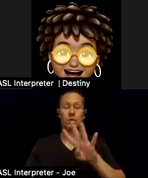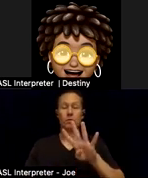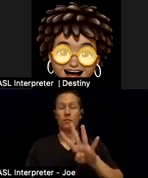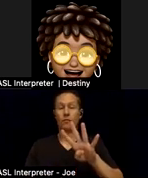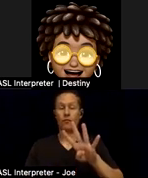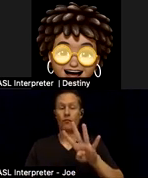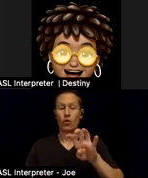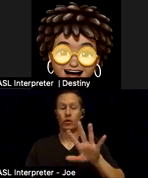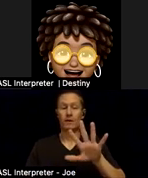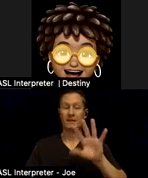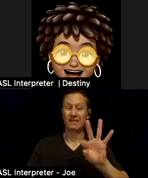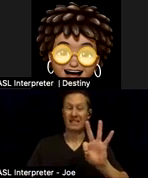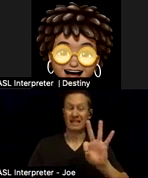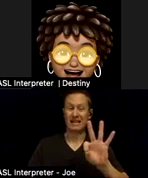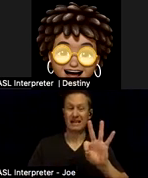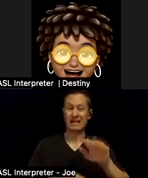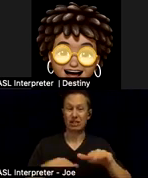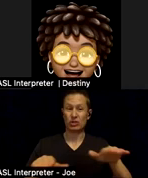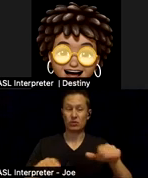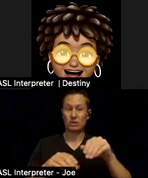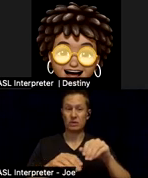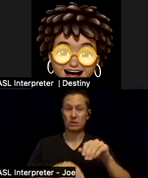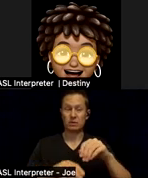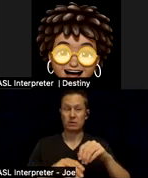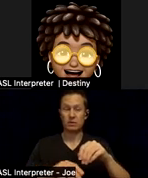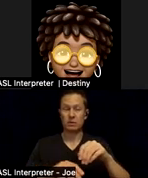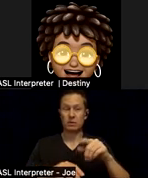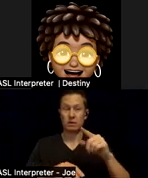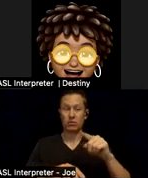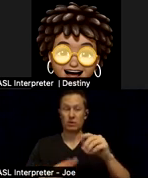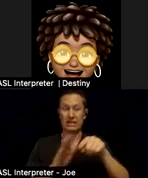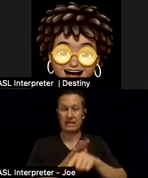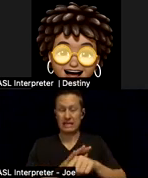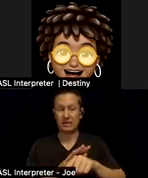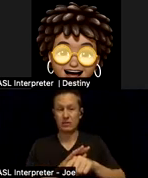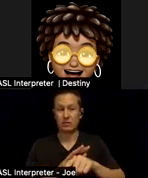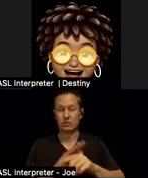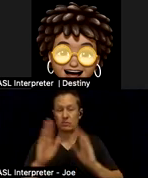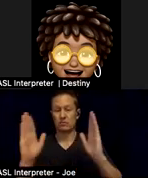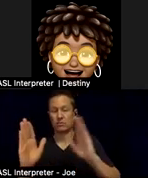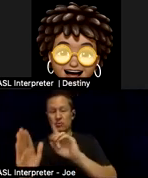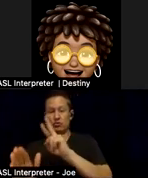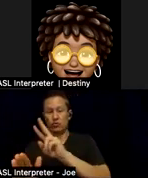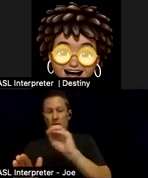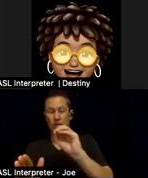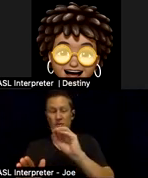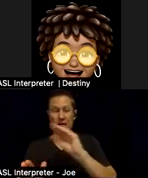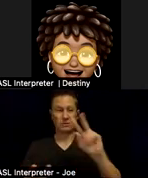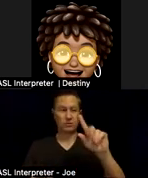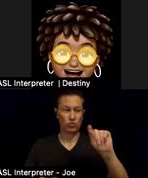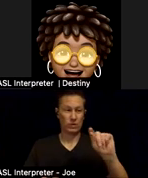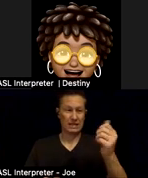459 children have been killed with falling TVs between 2000 and 2018. So this is something that we know we